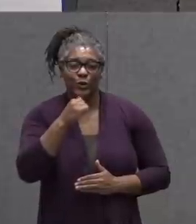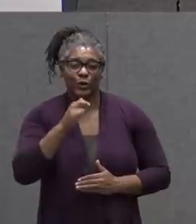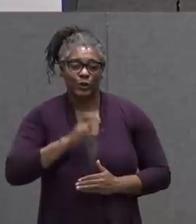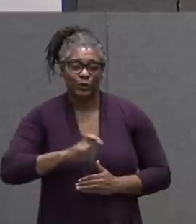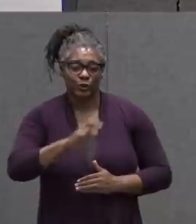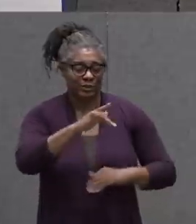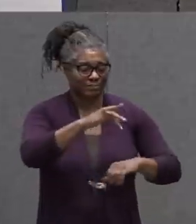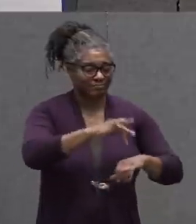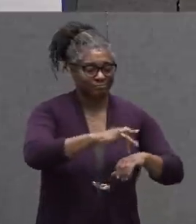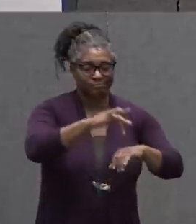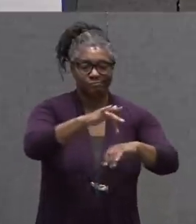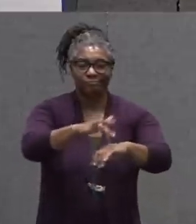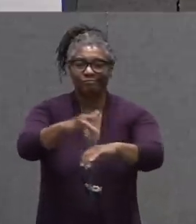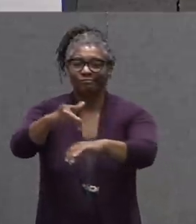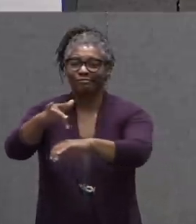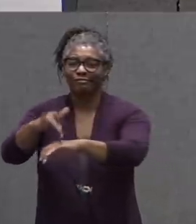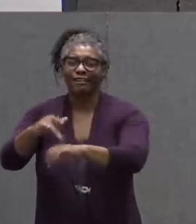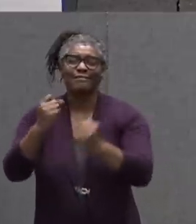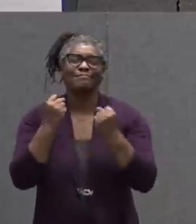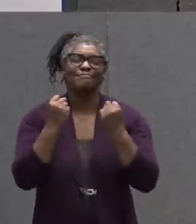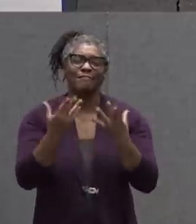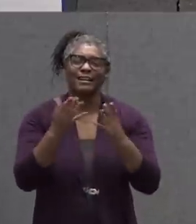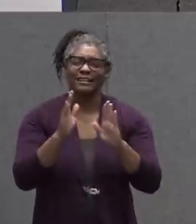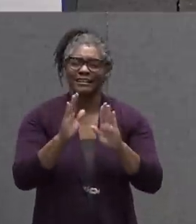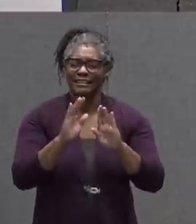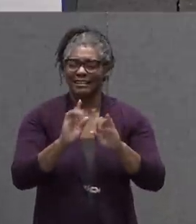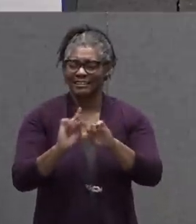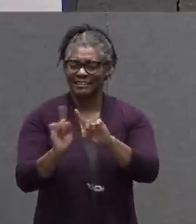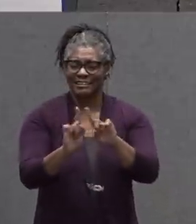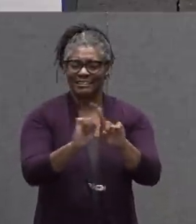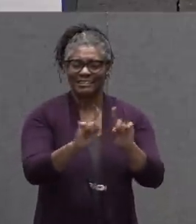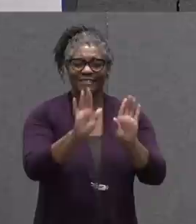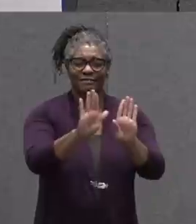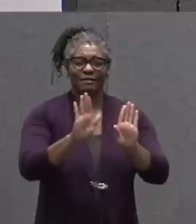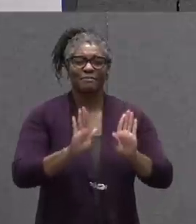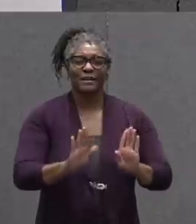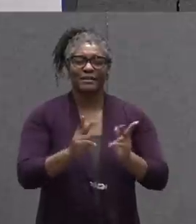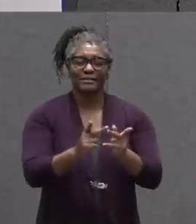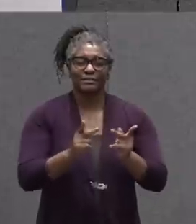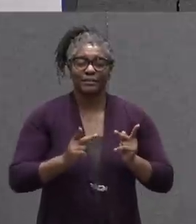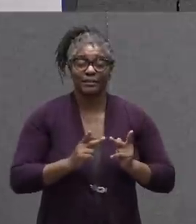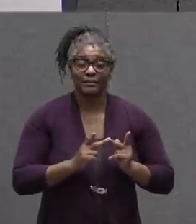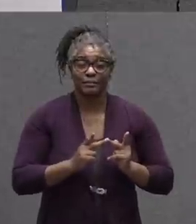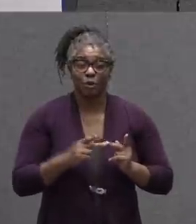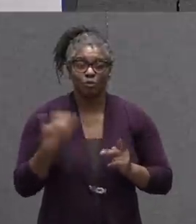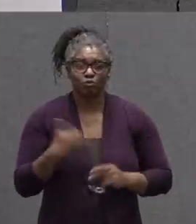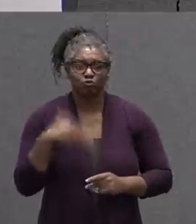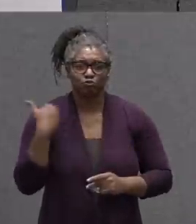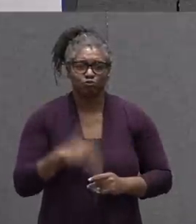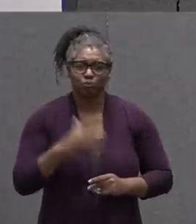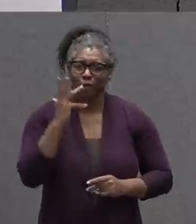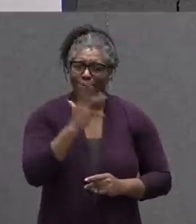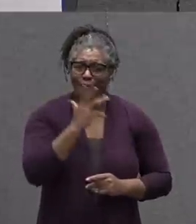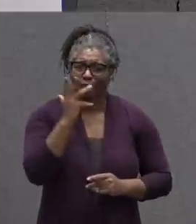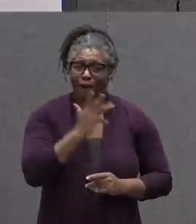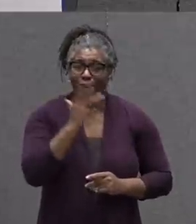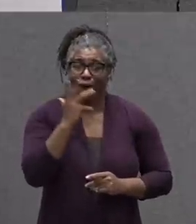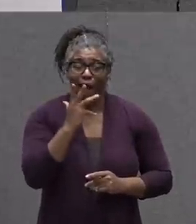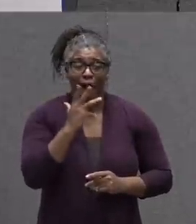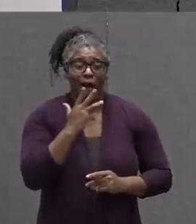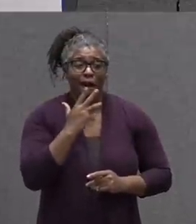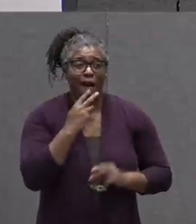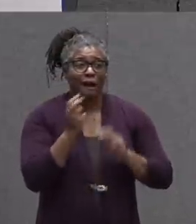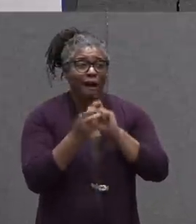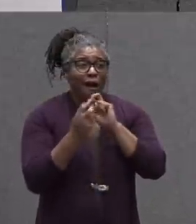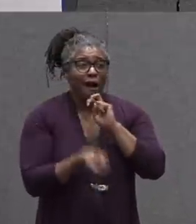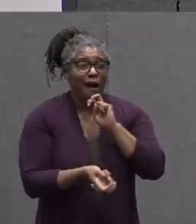different amazing places. It was absolutely incredible and breathtaking